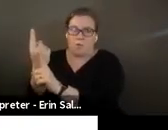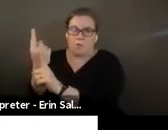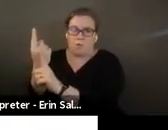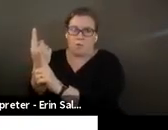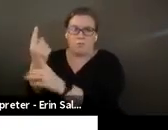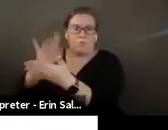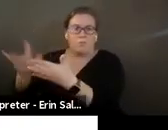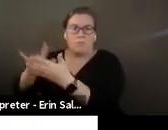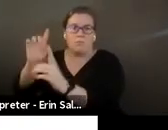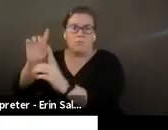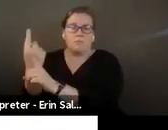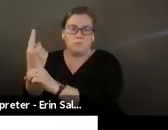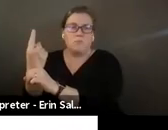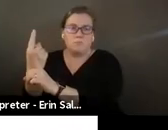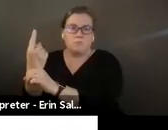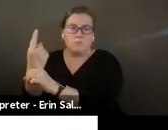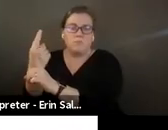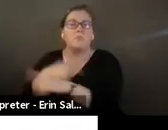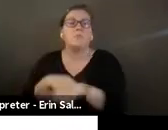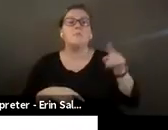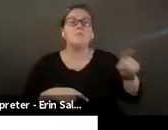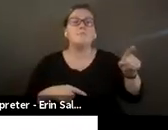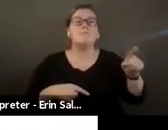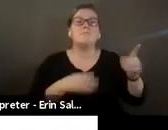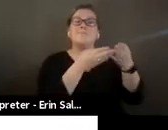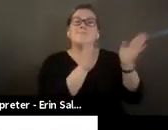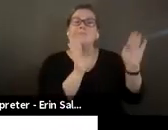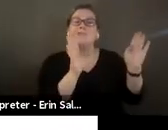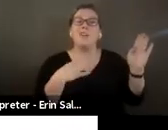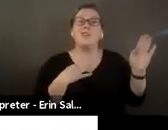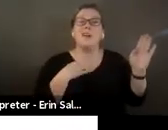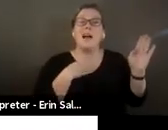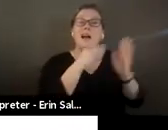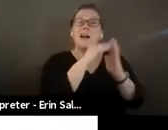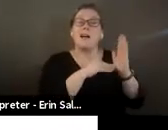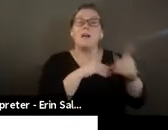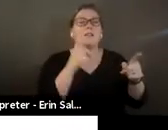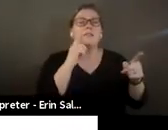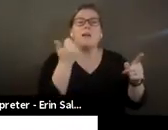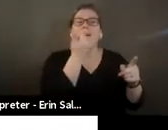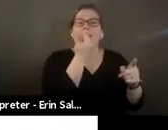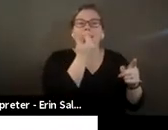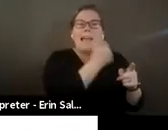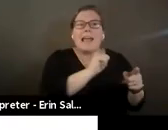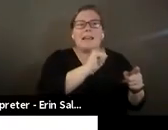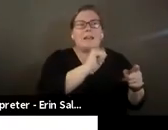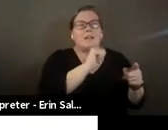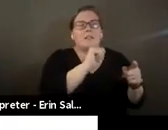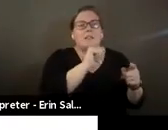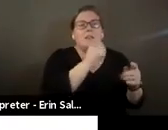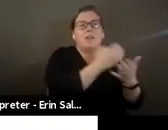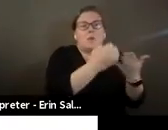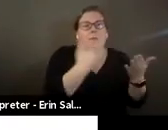program. The application that just says application across the top is for all of the other equipment that we